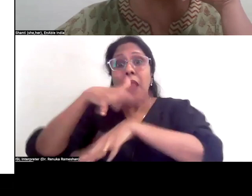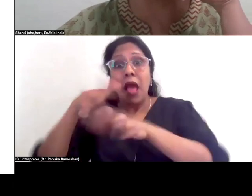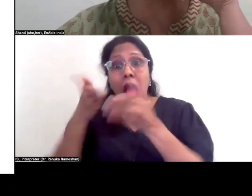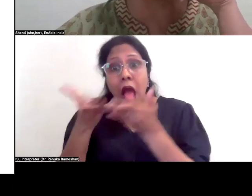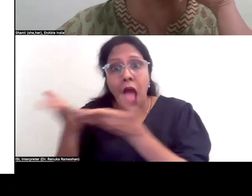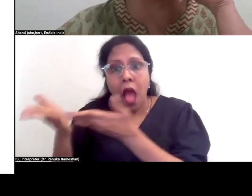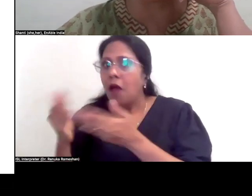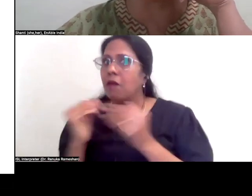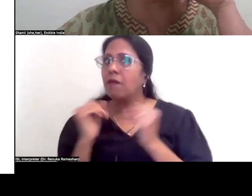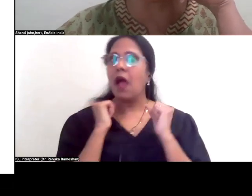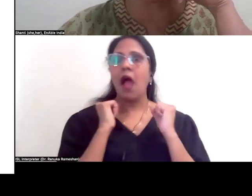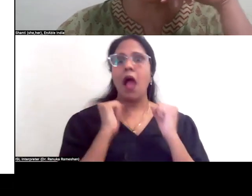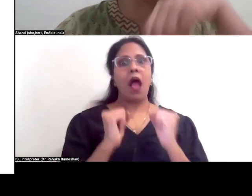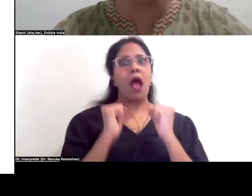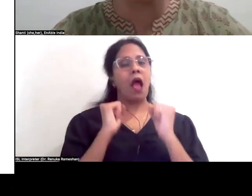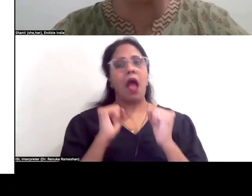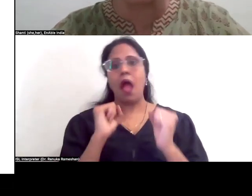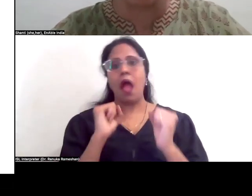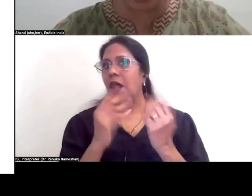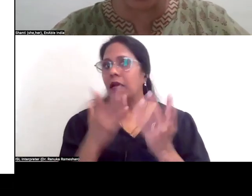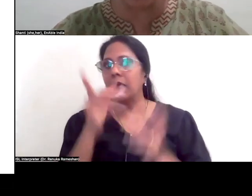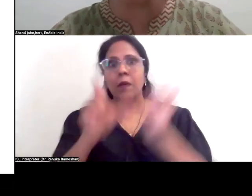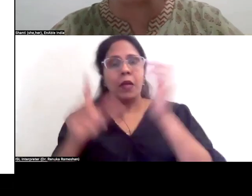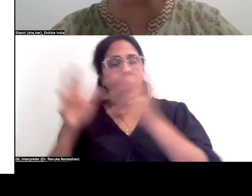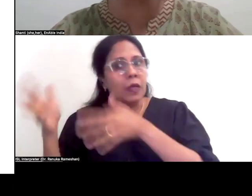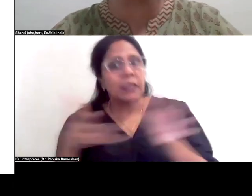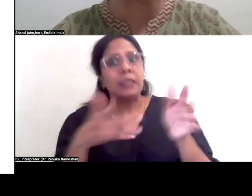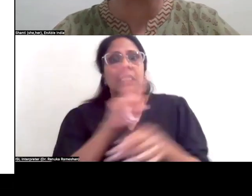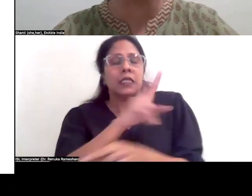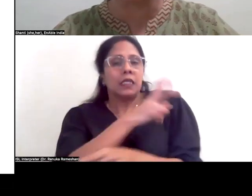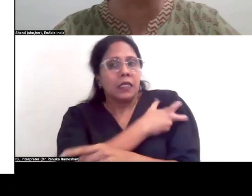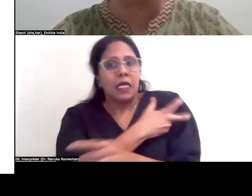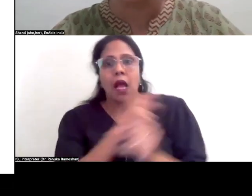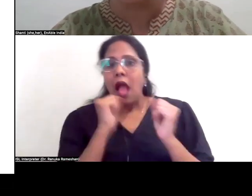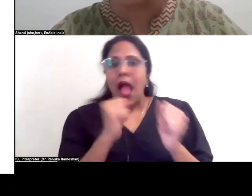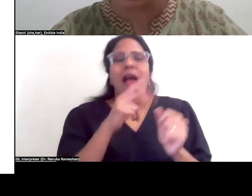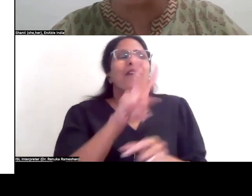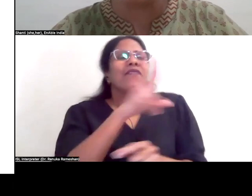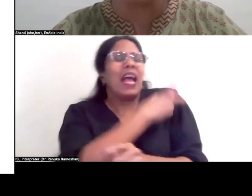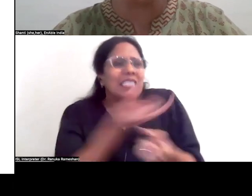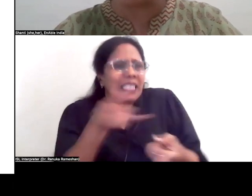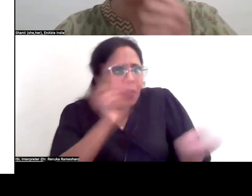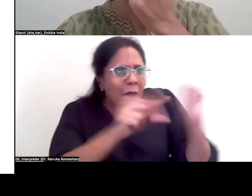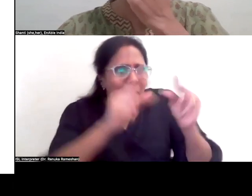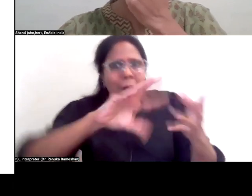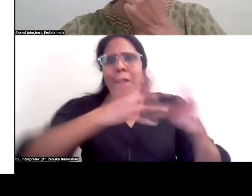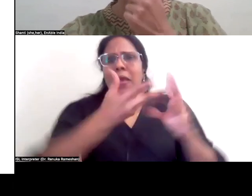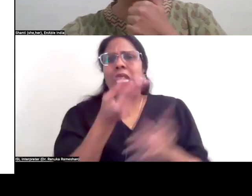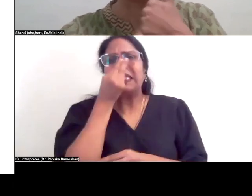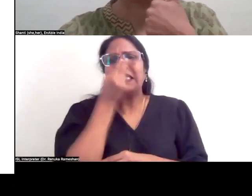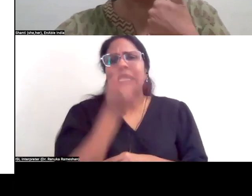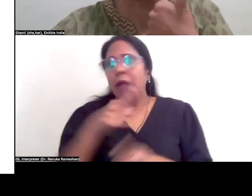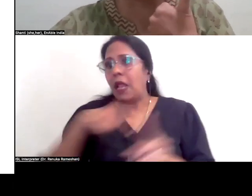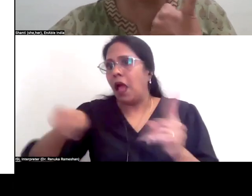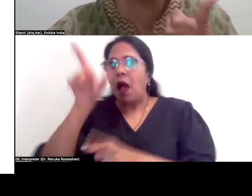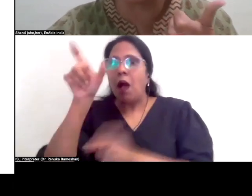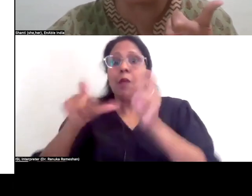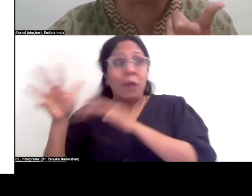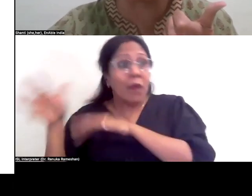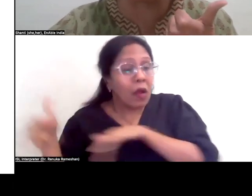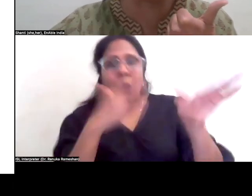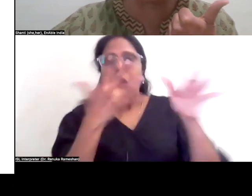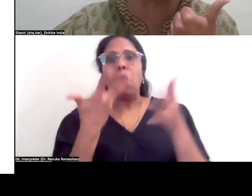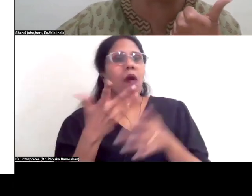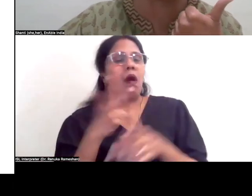it's very difficult to make it happen. Even the difficulty of vaccine will not look too much. And why does that happen? Because there is no trust